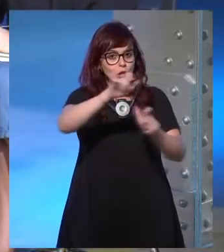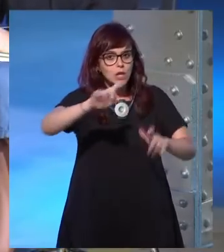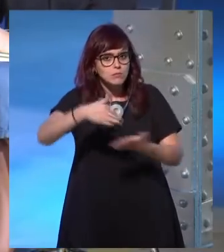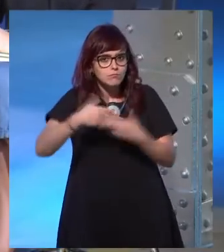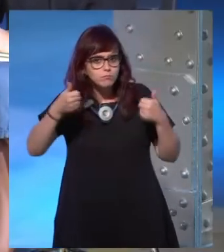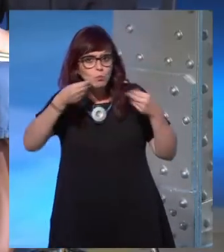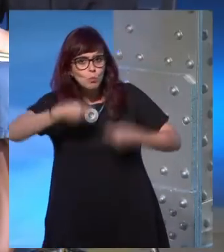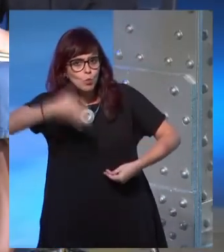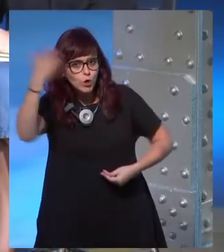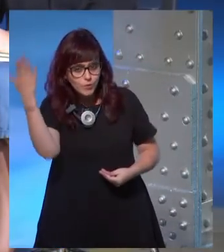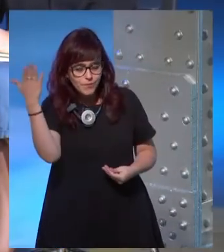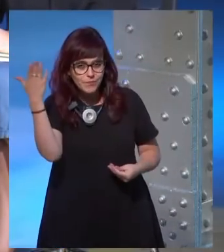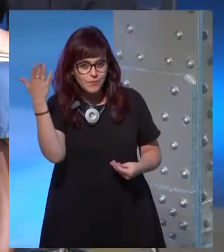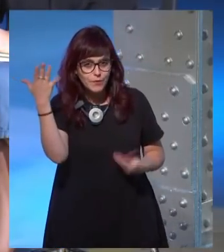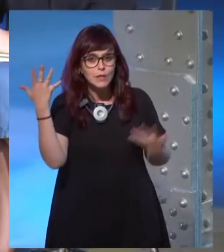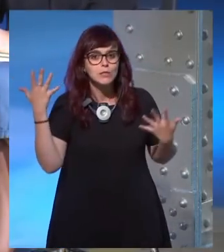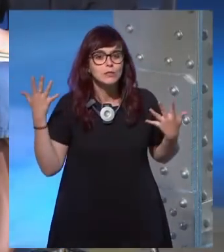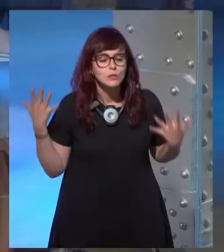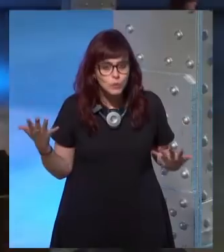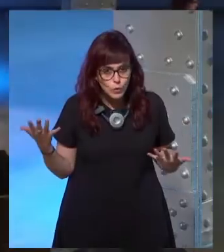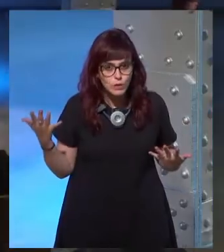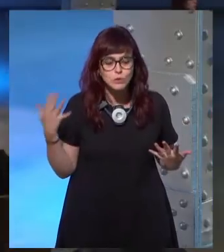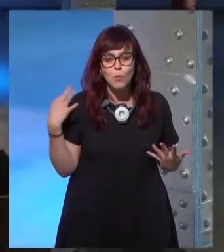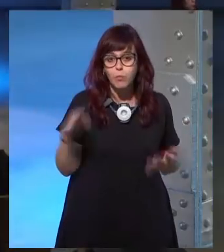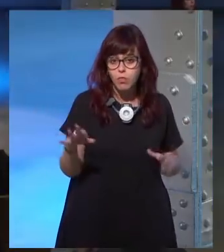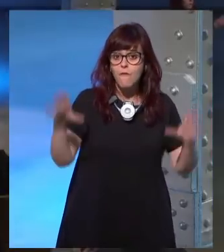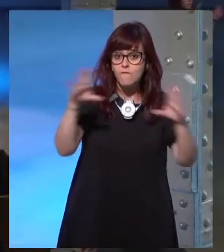and oh, we found you have fandoms, oh, Buffy, all the Buffy fans.